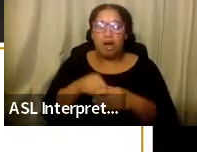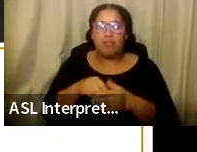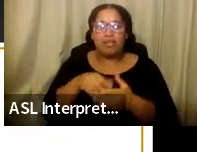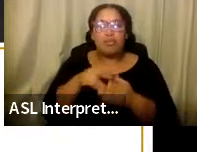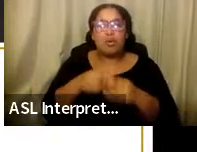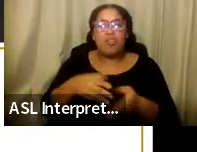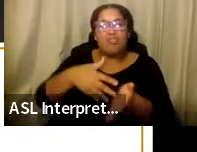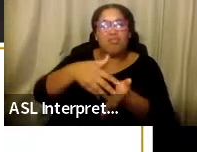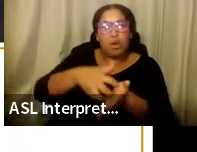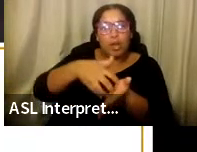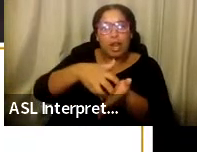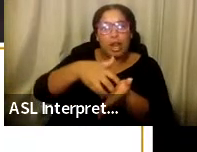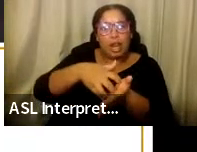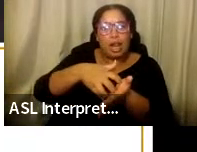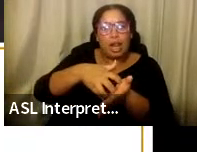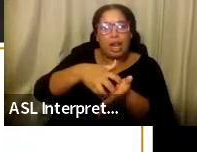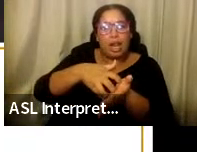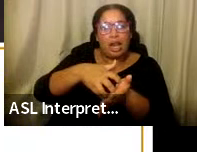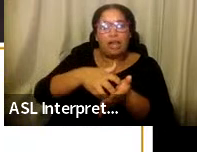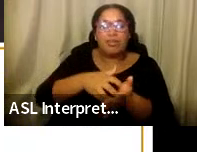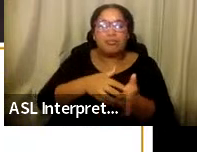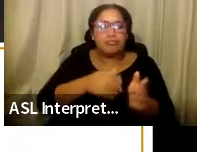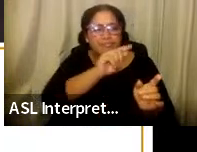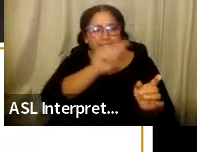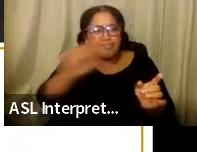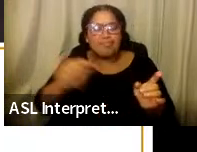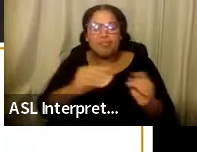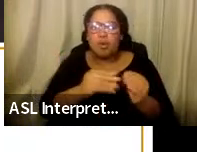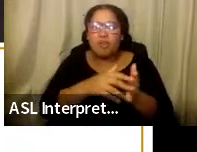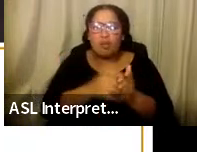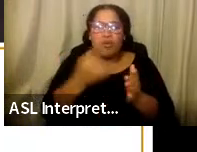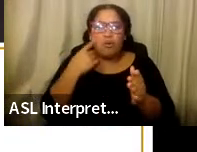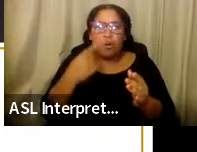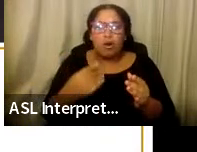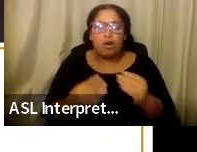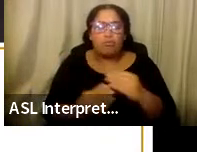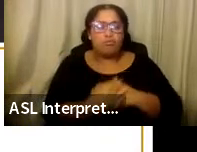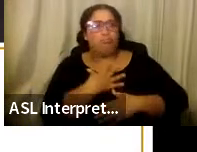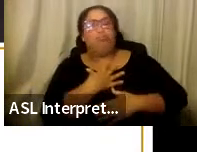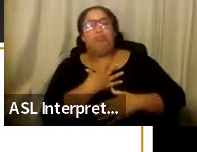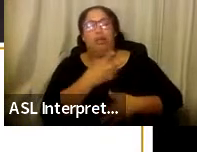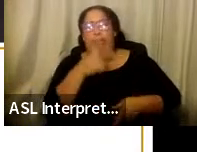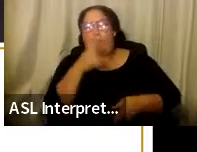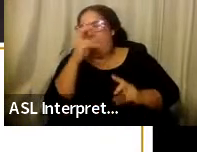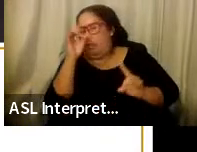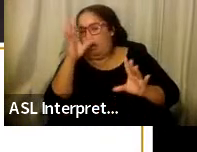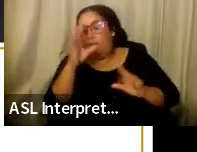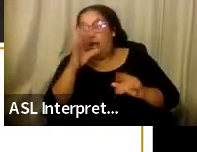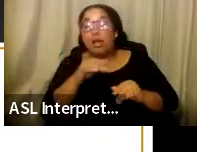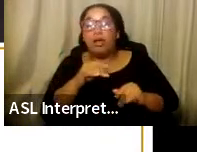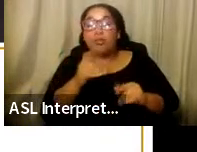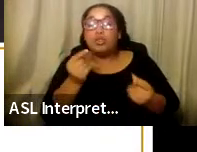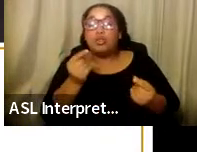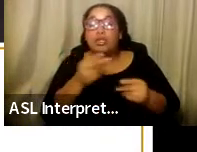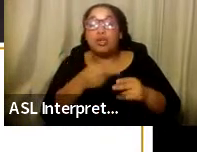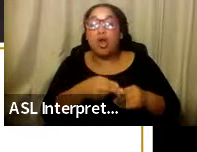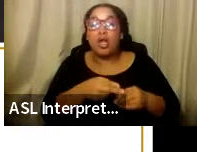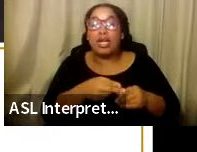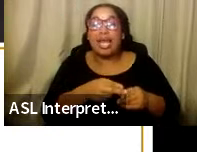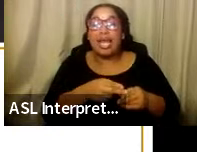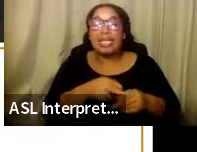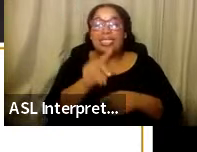vulnerable or that are more vulnerable to severe outcomes, we've been doing a treatment education